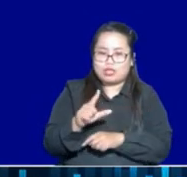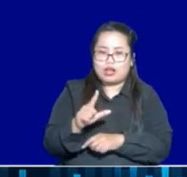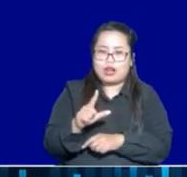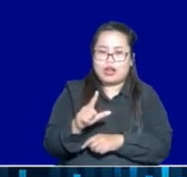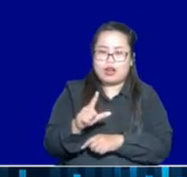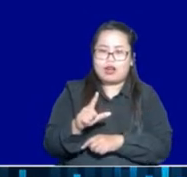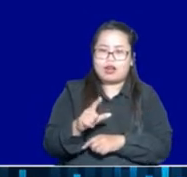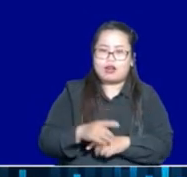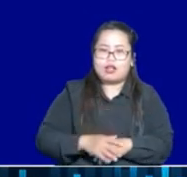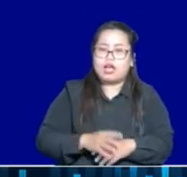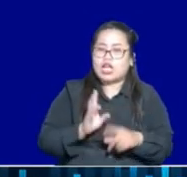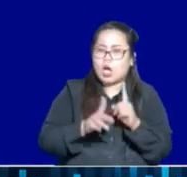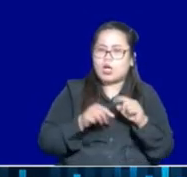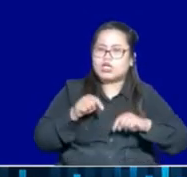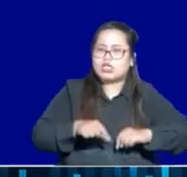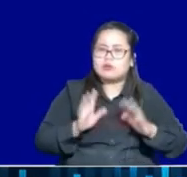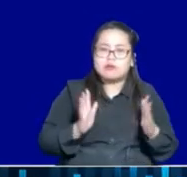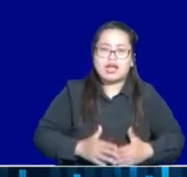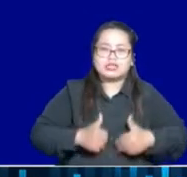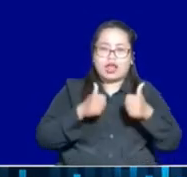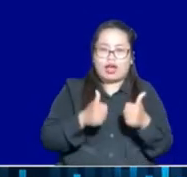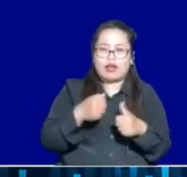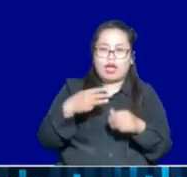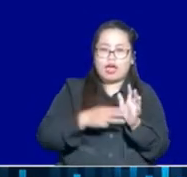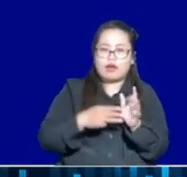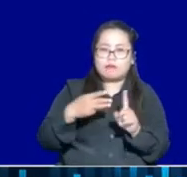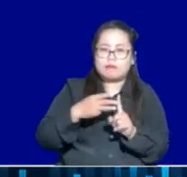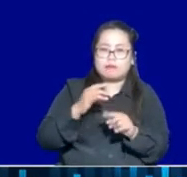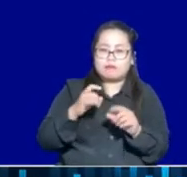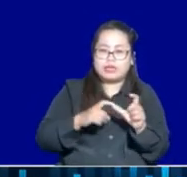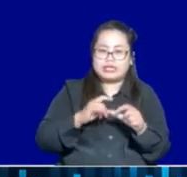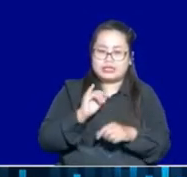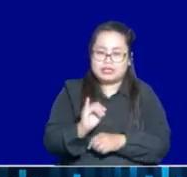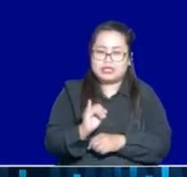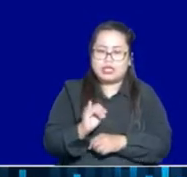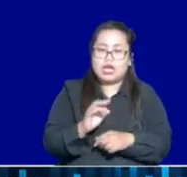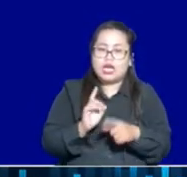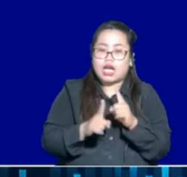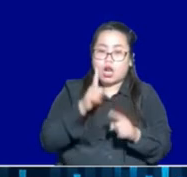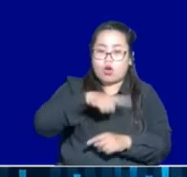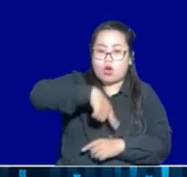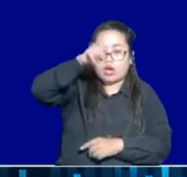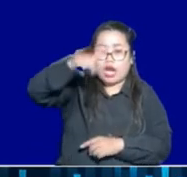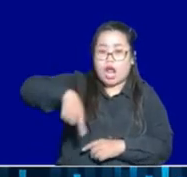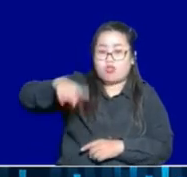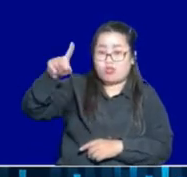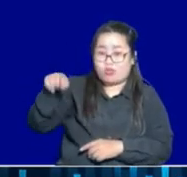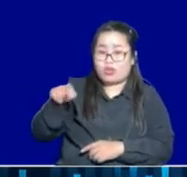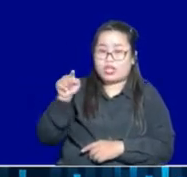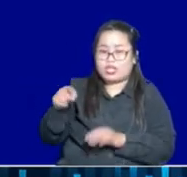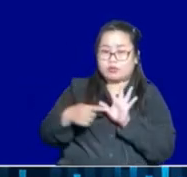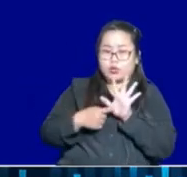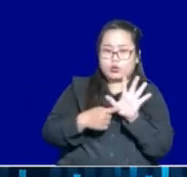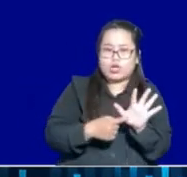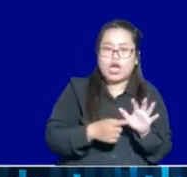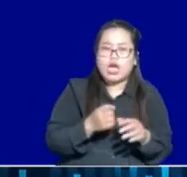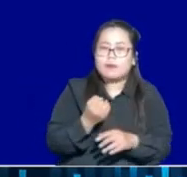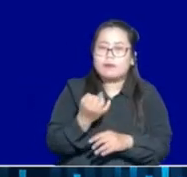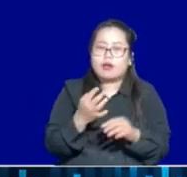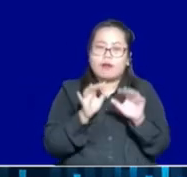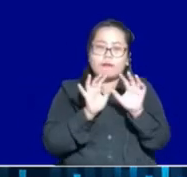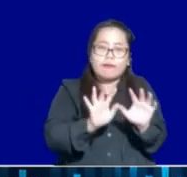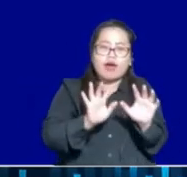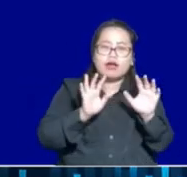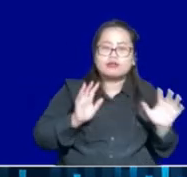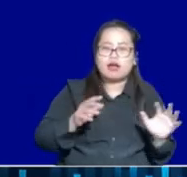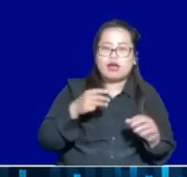emissions. I like very much this graph because it shows you how much each country is emitting. On the x-axis,